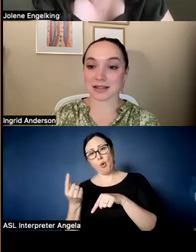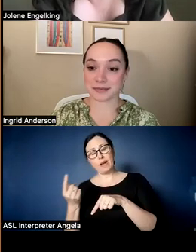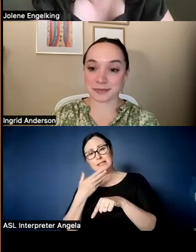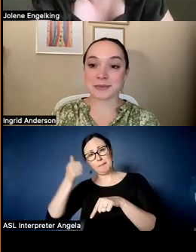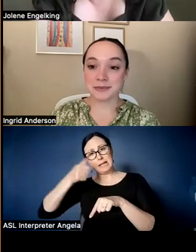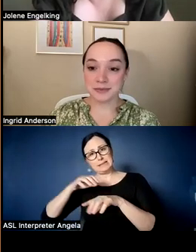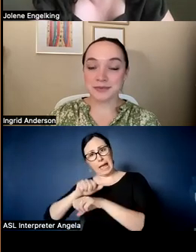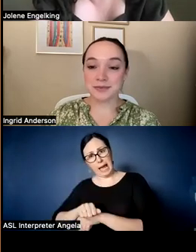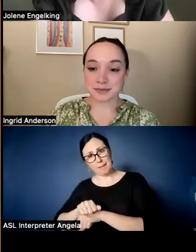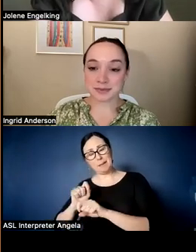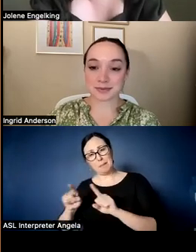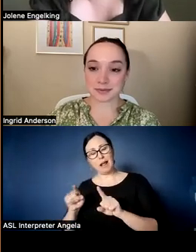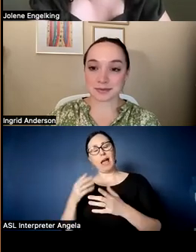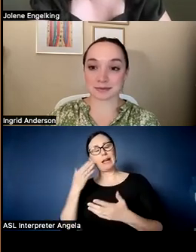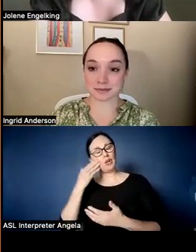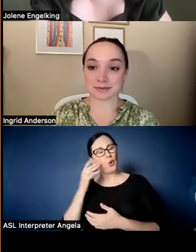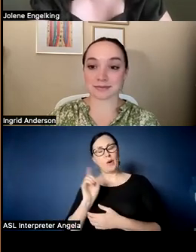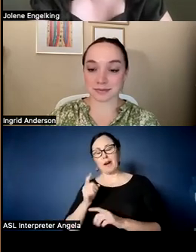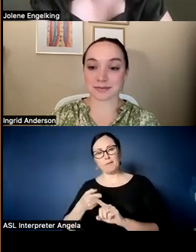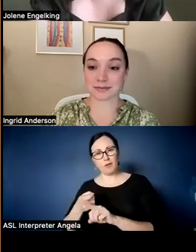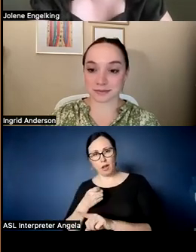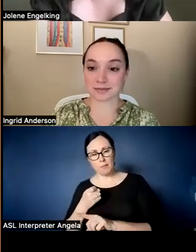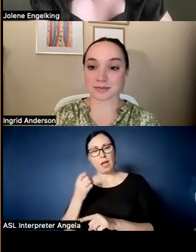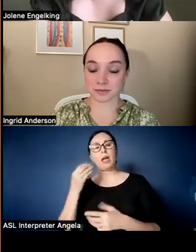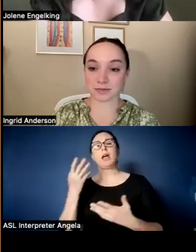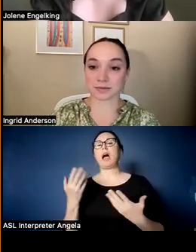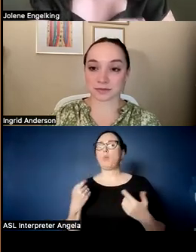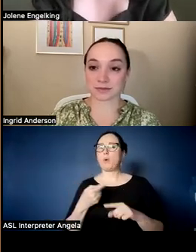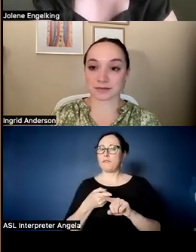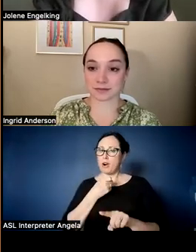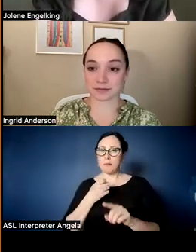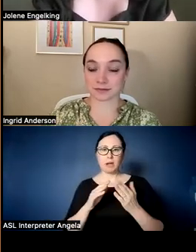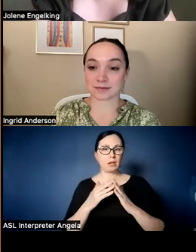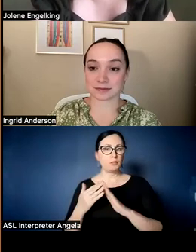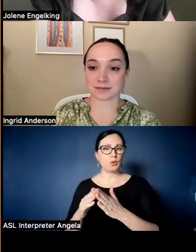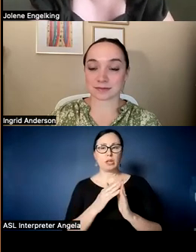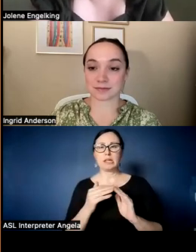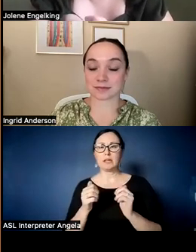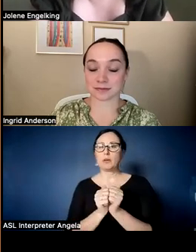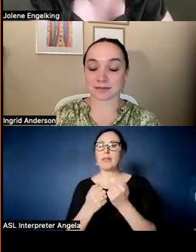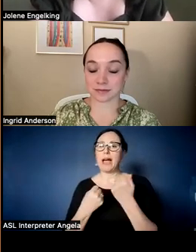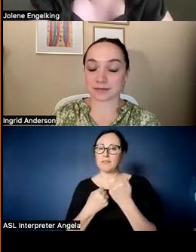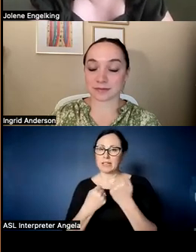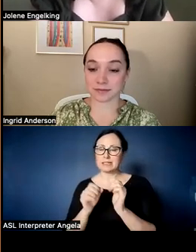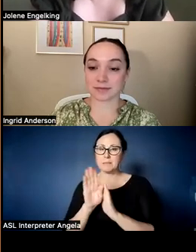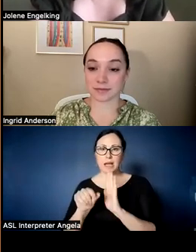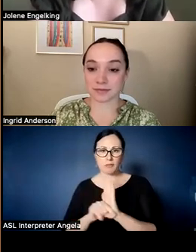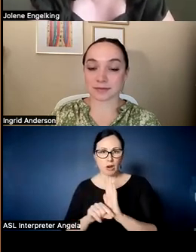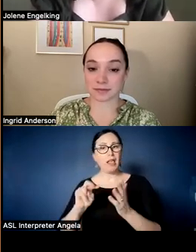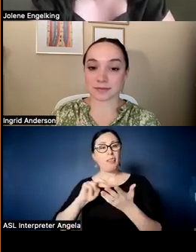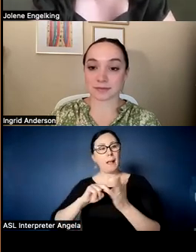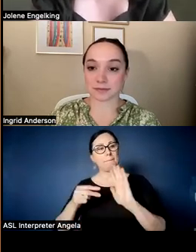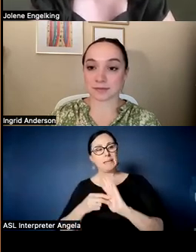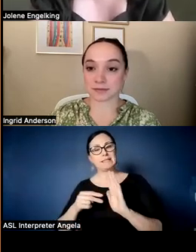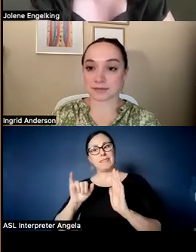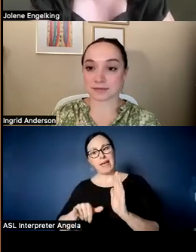started this with naming, you know, that I come from a community-based advocacy background, which is going to shape the way that I enter into this work, right? You know, one